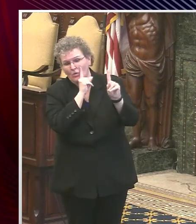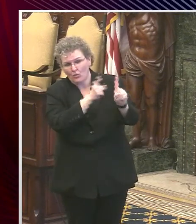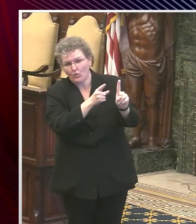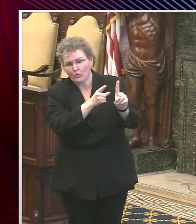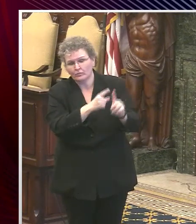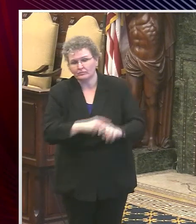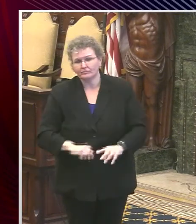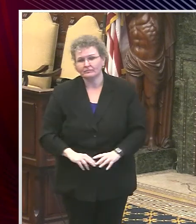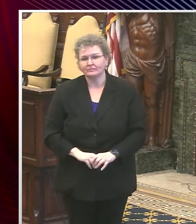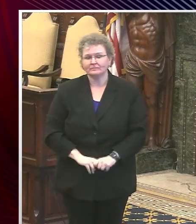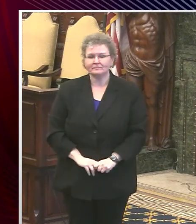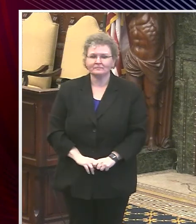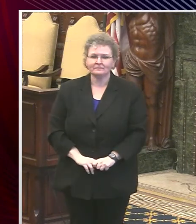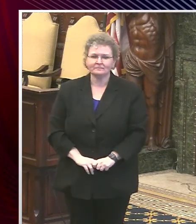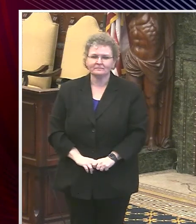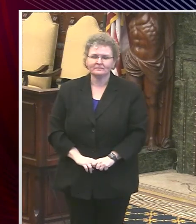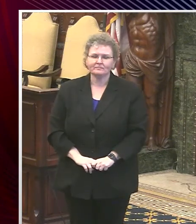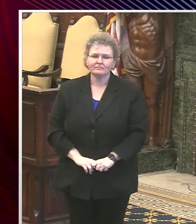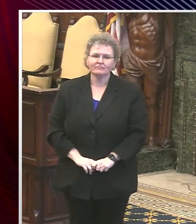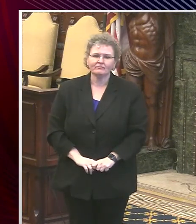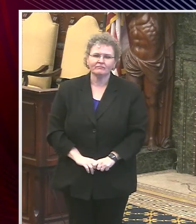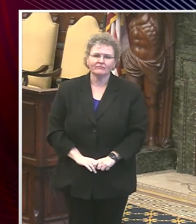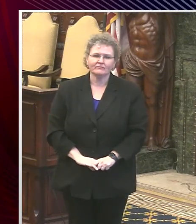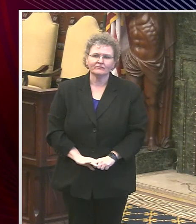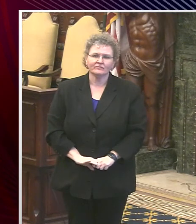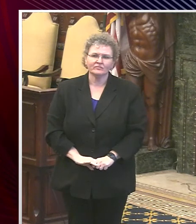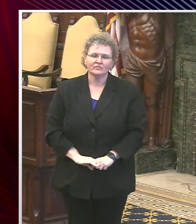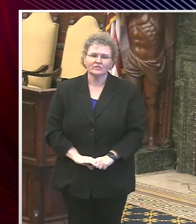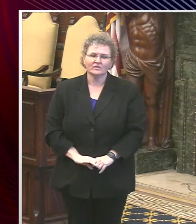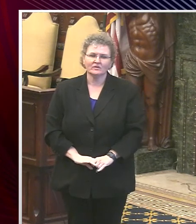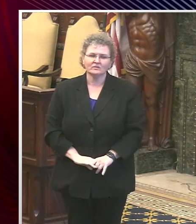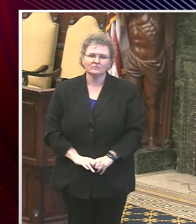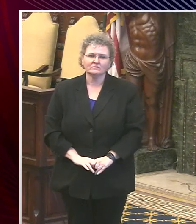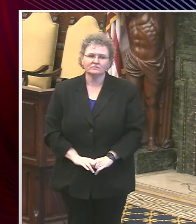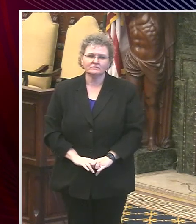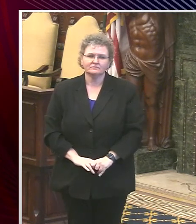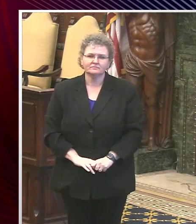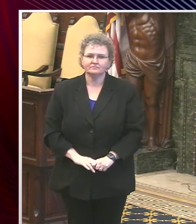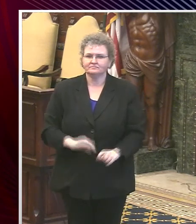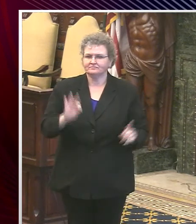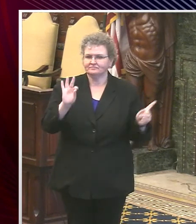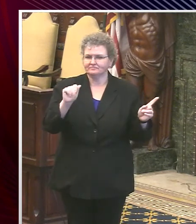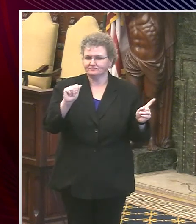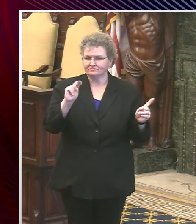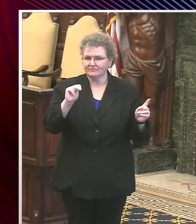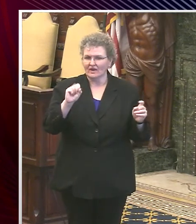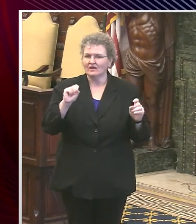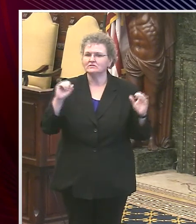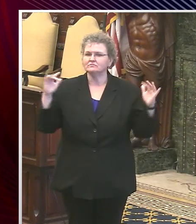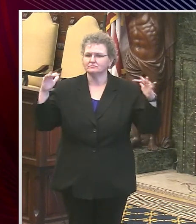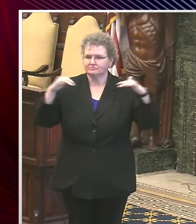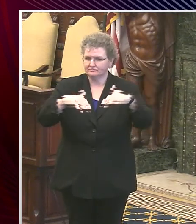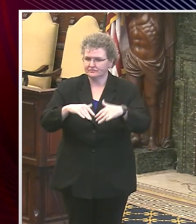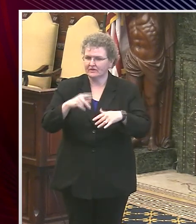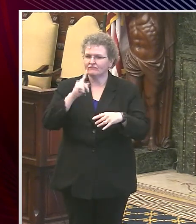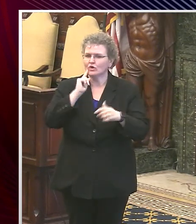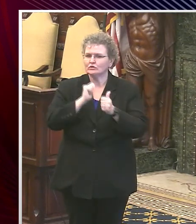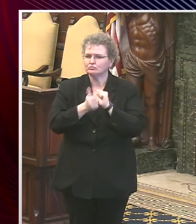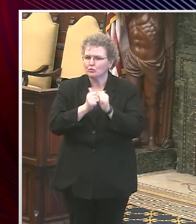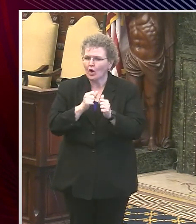Okay. And lastly, as the stadiums prepare to welcome fans back, is there anything the city is doing to try to